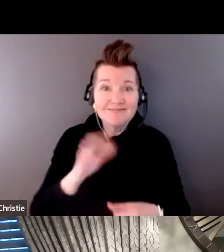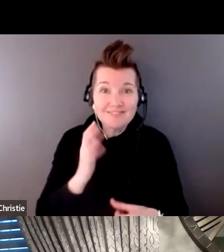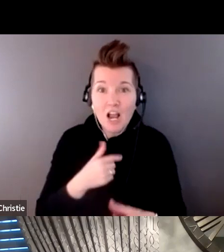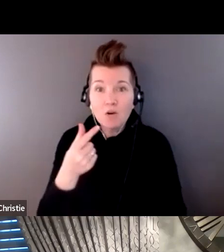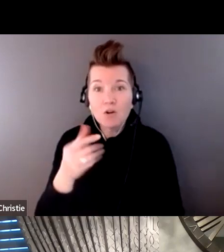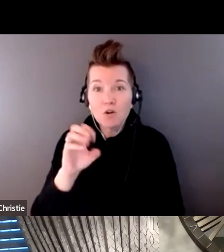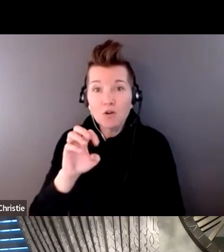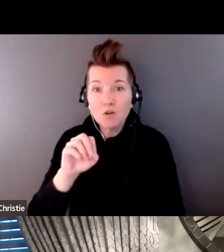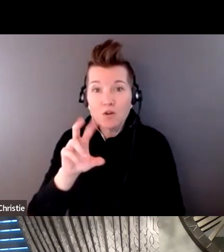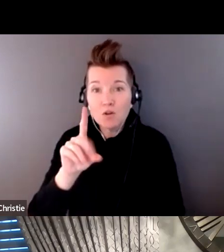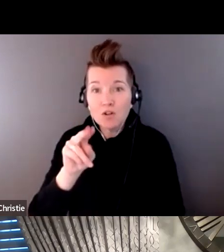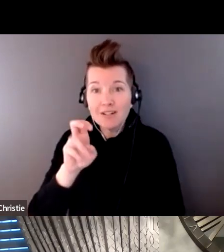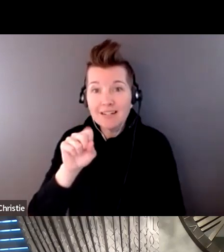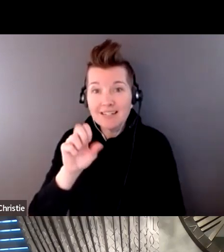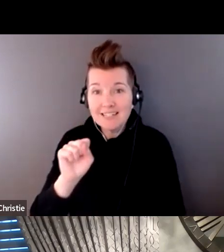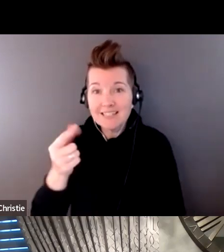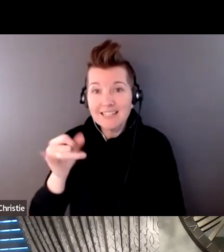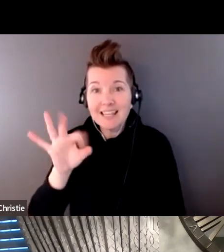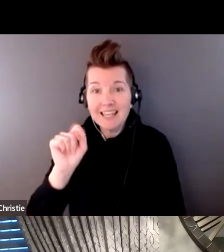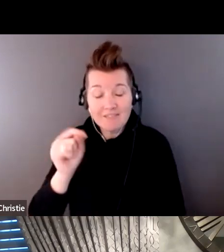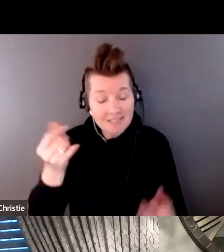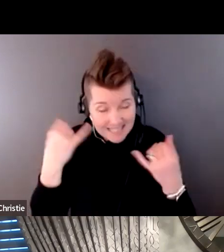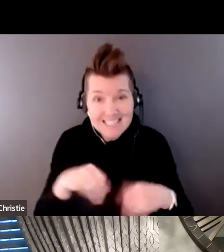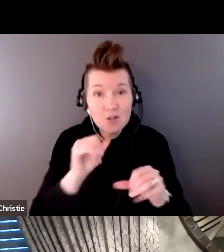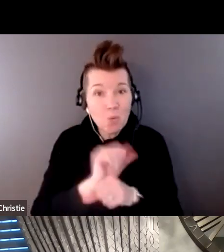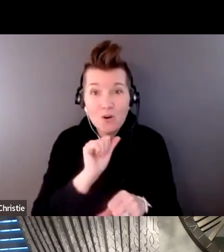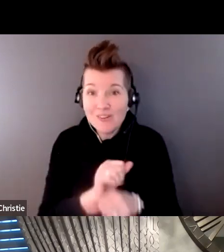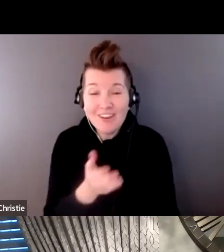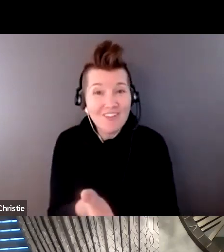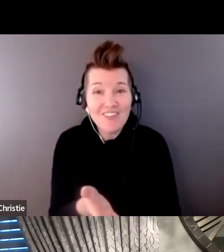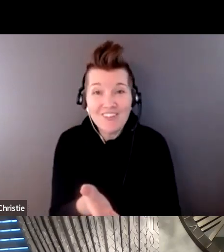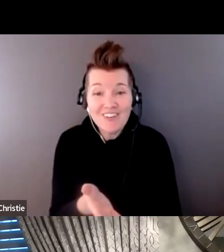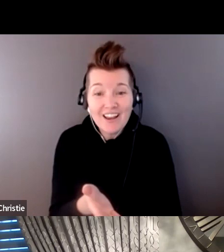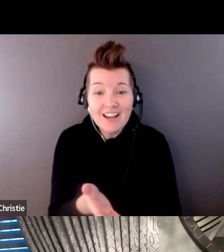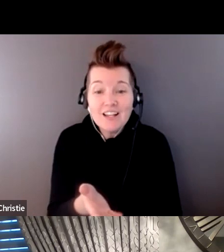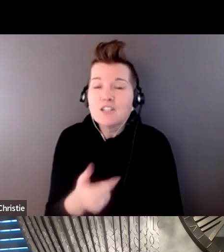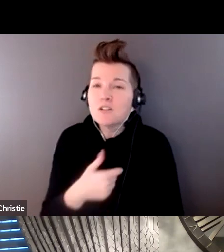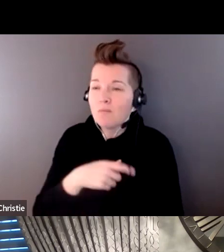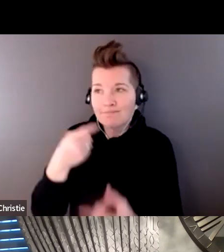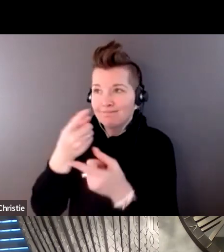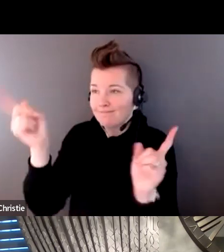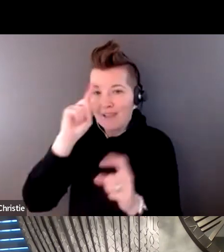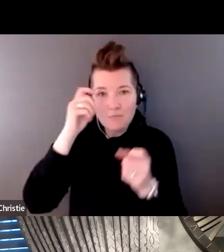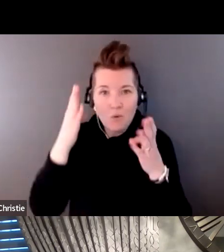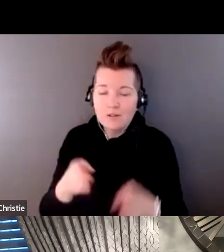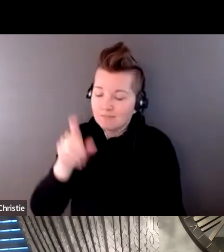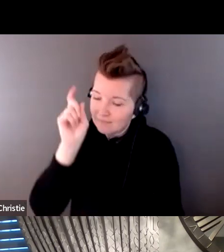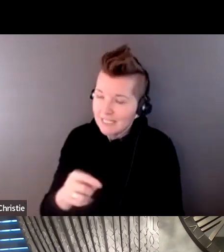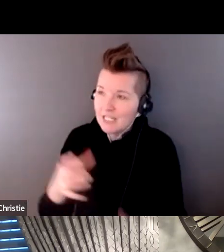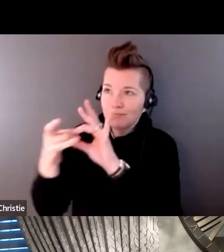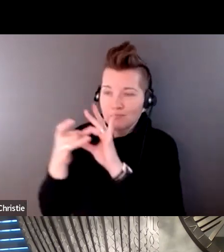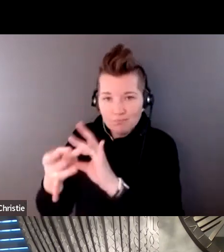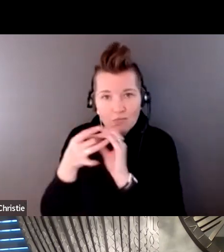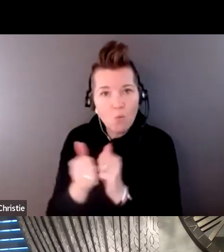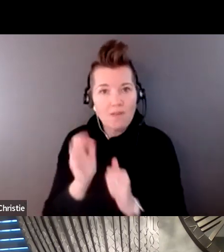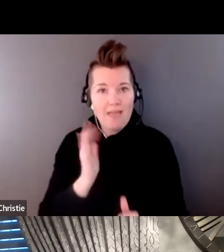I strongly feel these kind of accommodations, employers really need to work with organizations to create these